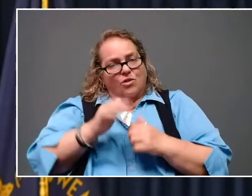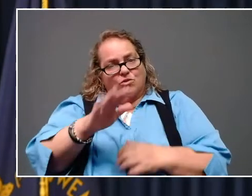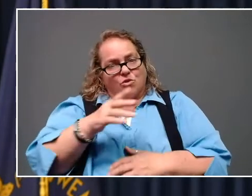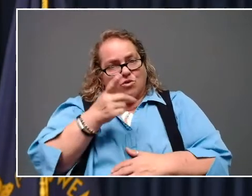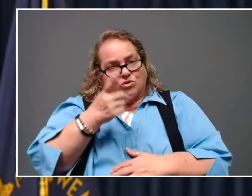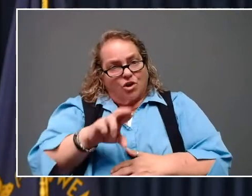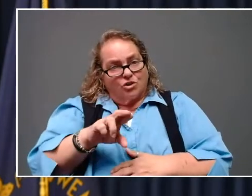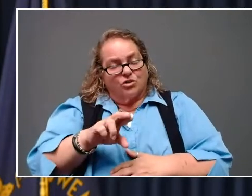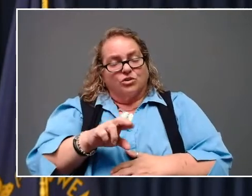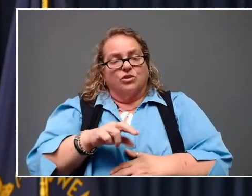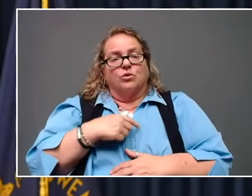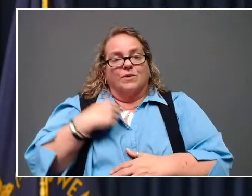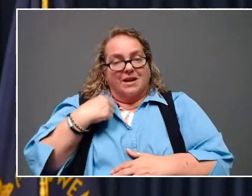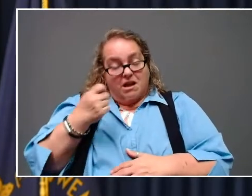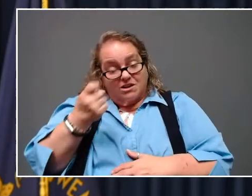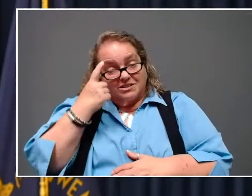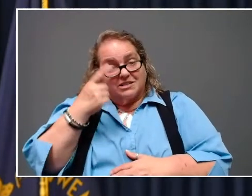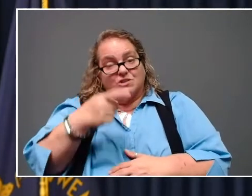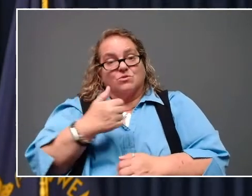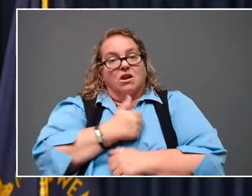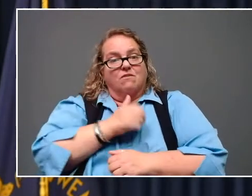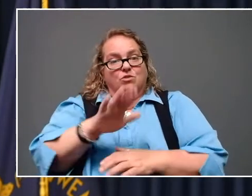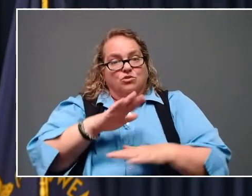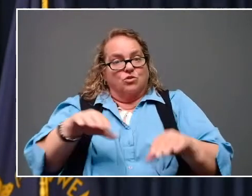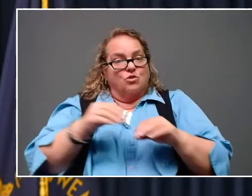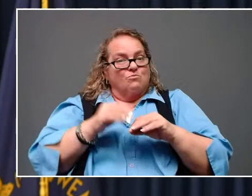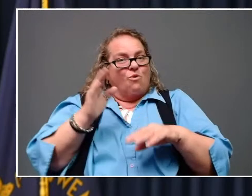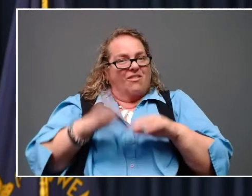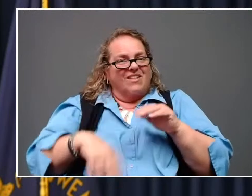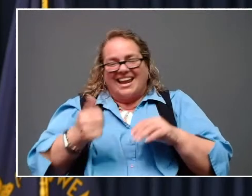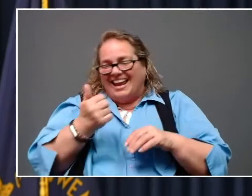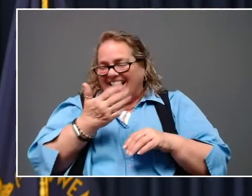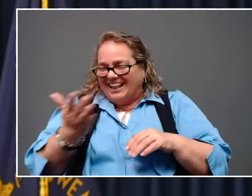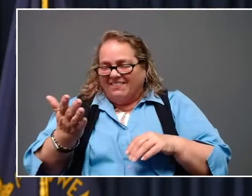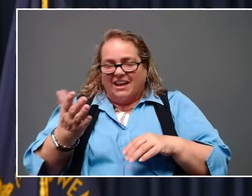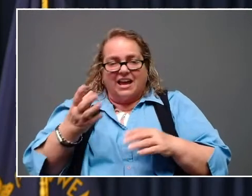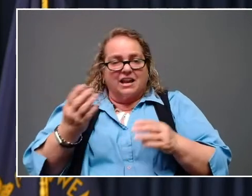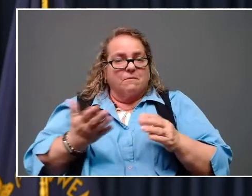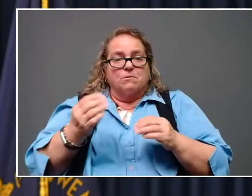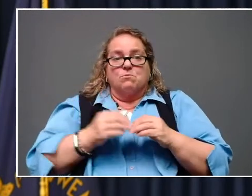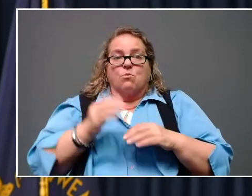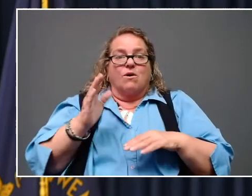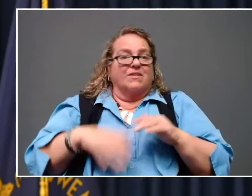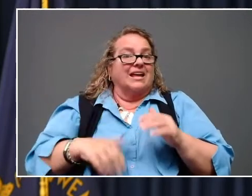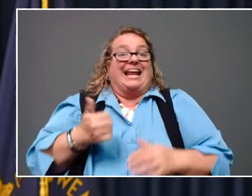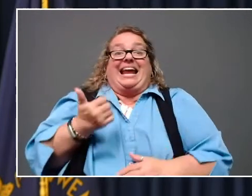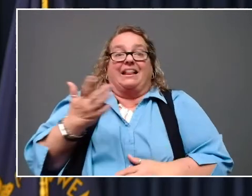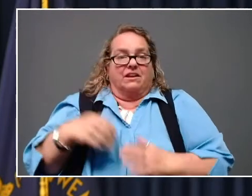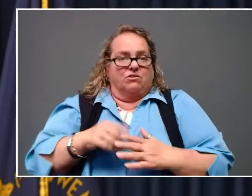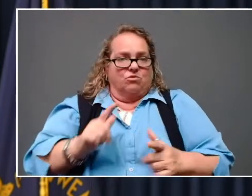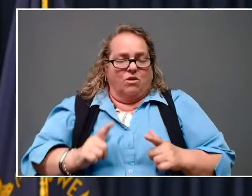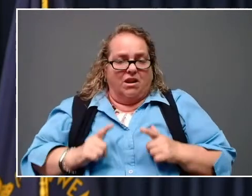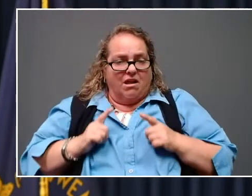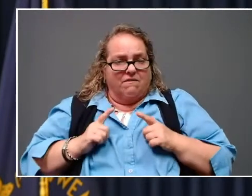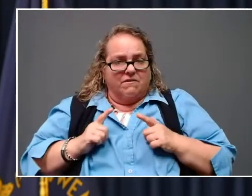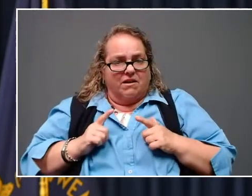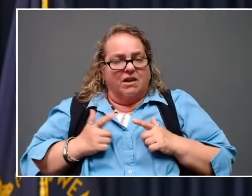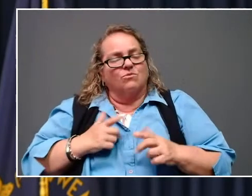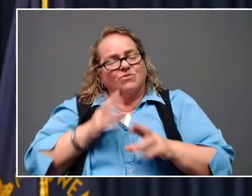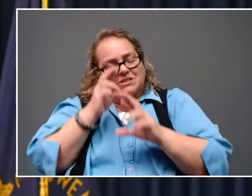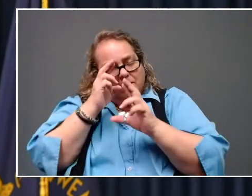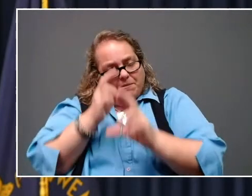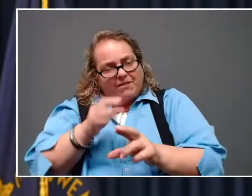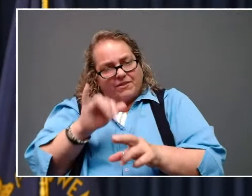We understand that you love your children more than just about anything else, and probably more than anything else in your lives. And we respect that. Talk